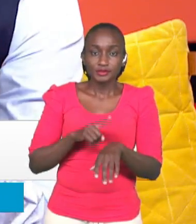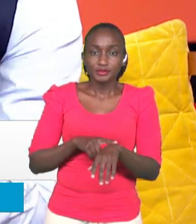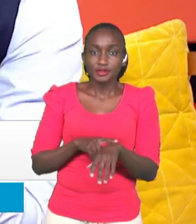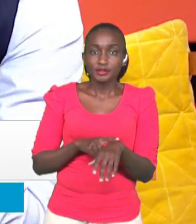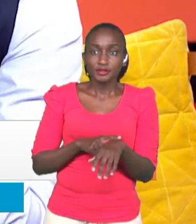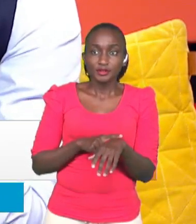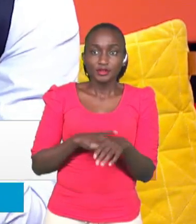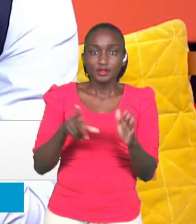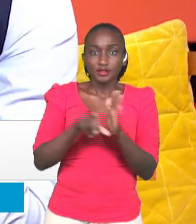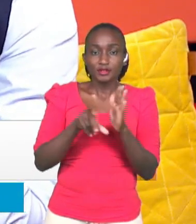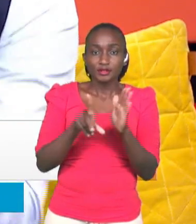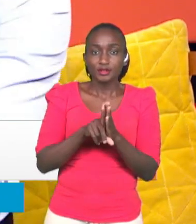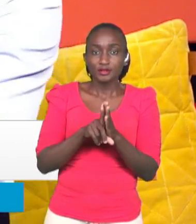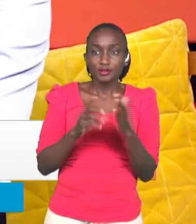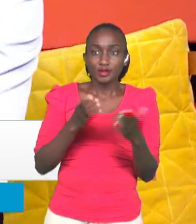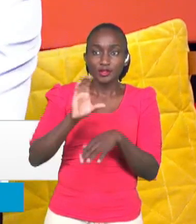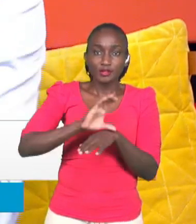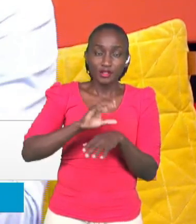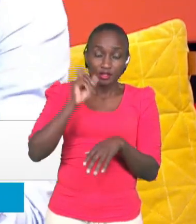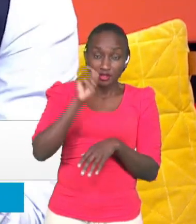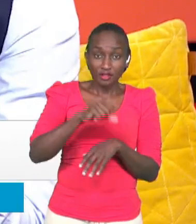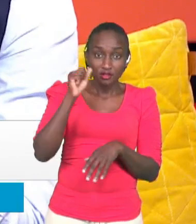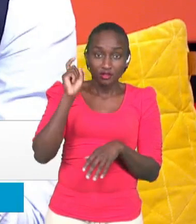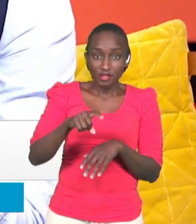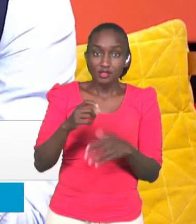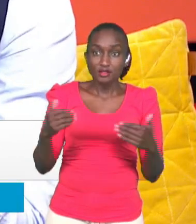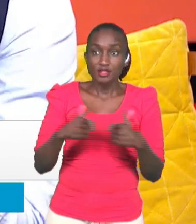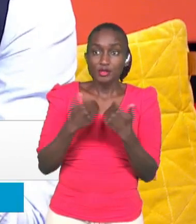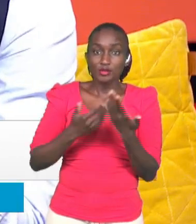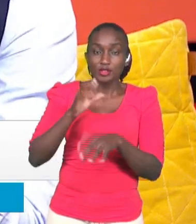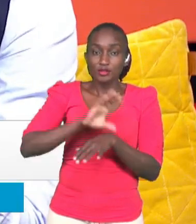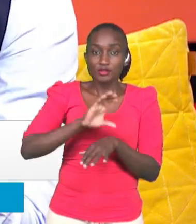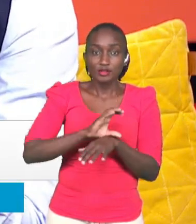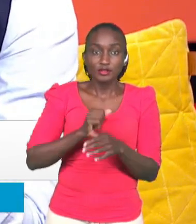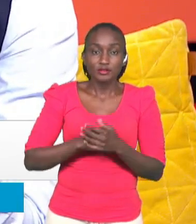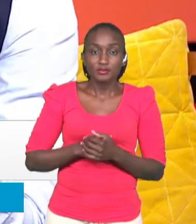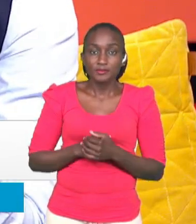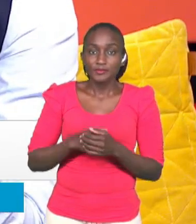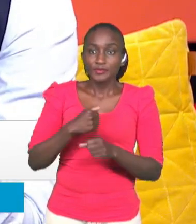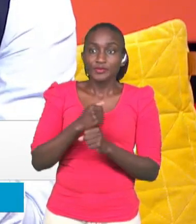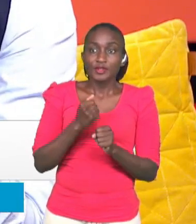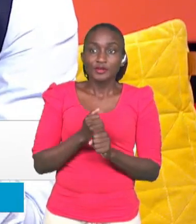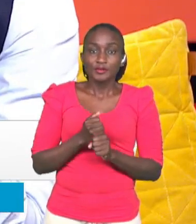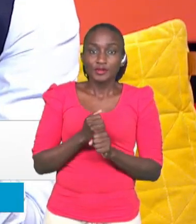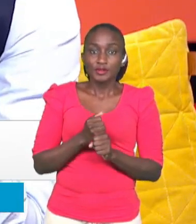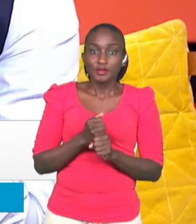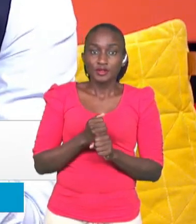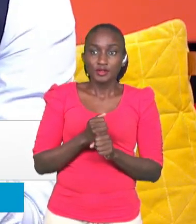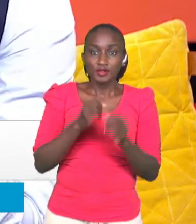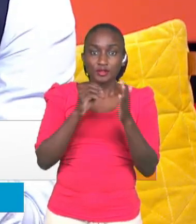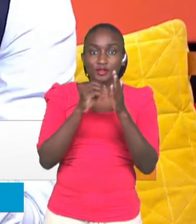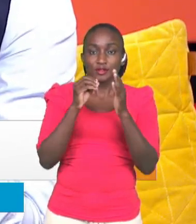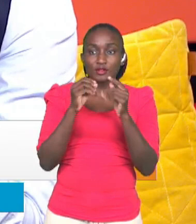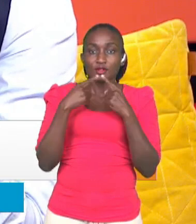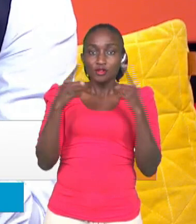to this, where the church has to, it's been happening, yes, but the church has to make a written notice of